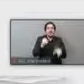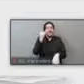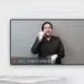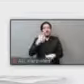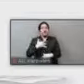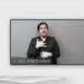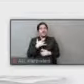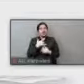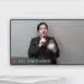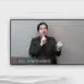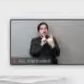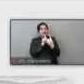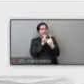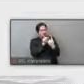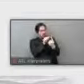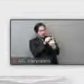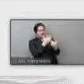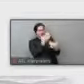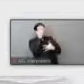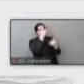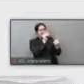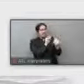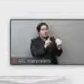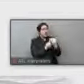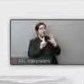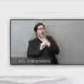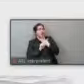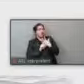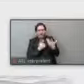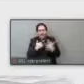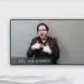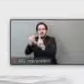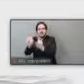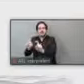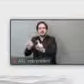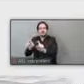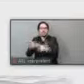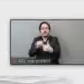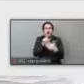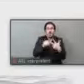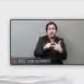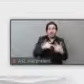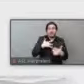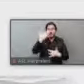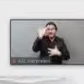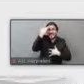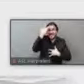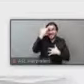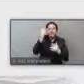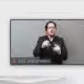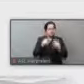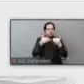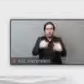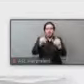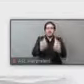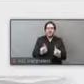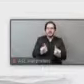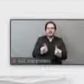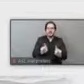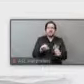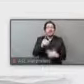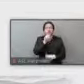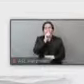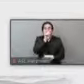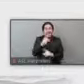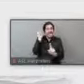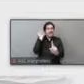you're concerned that you have coronavirus. And we are all going to need to keep doing what we're doing. This